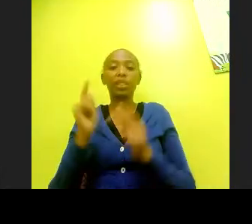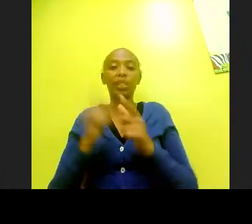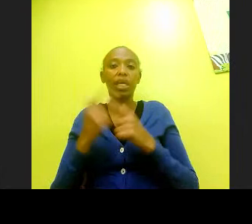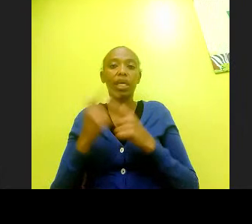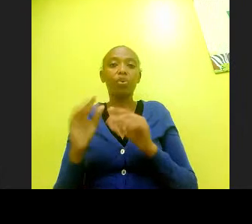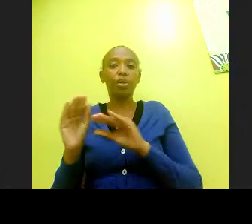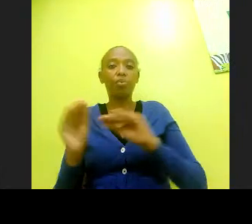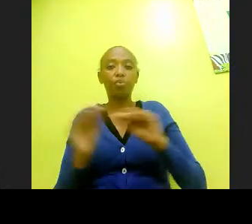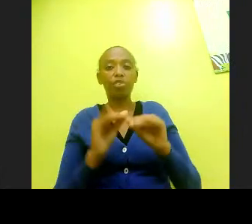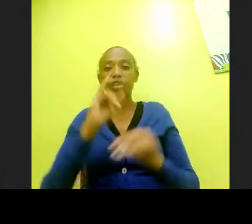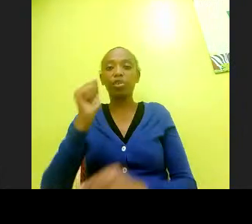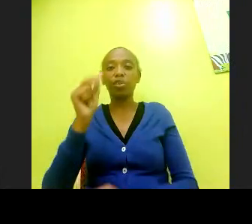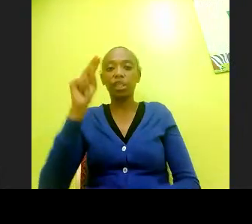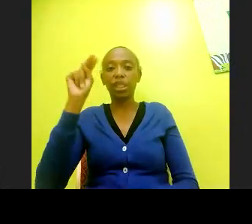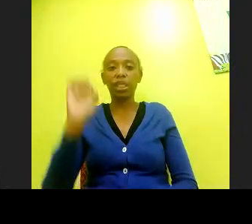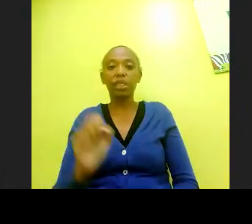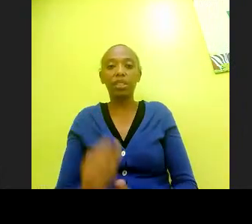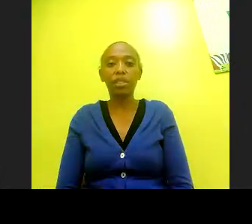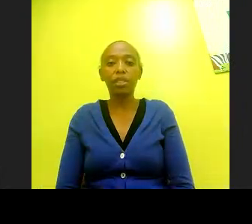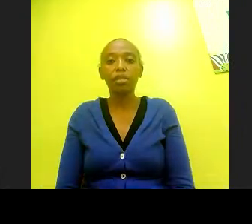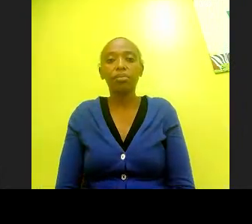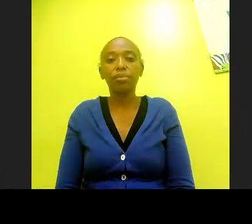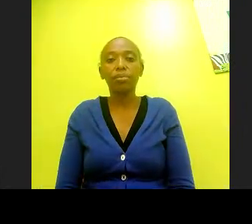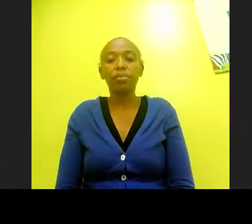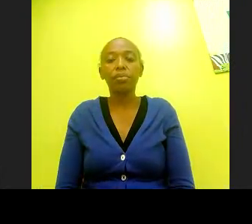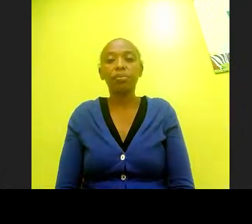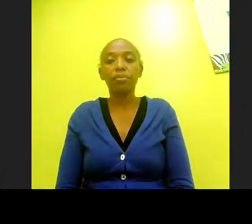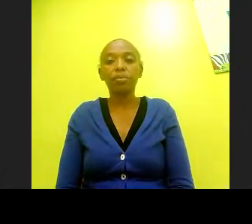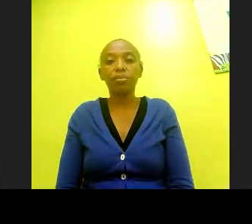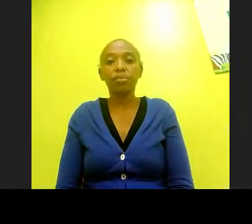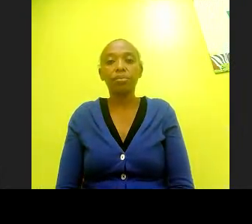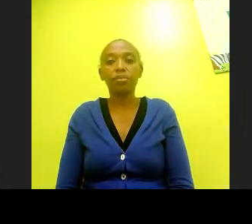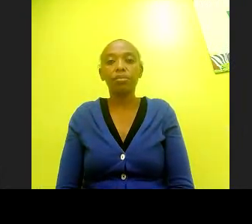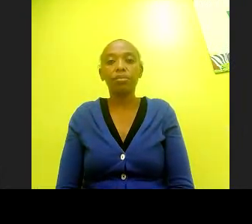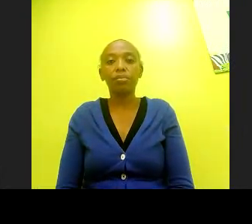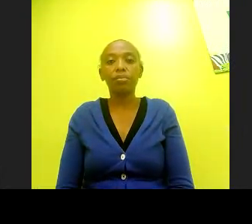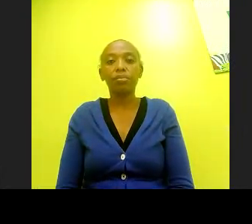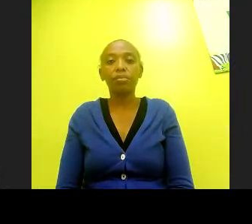to Jean? Tracy?